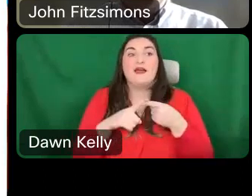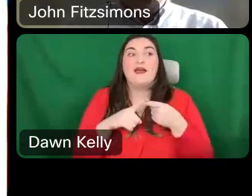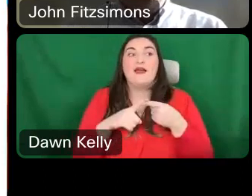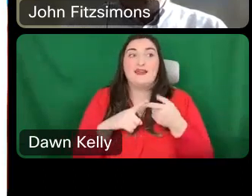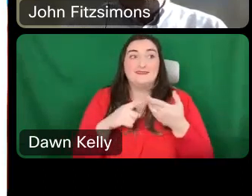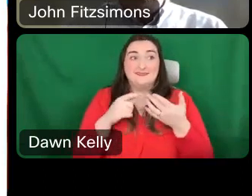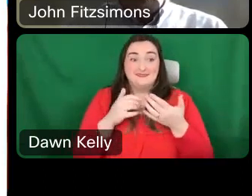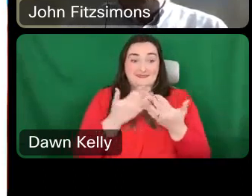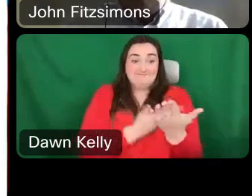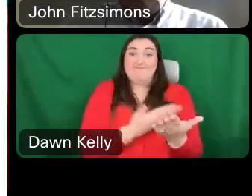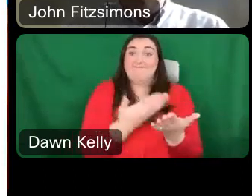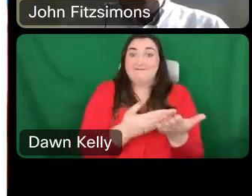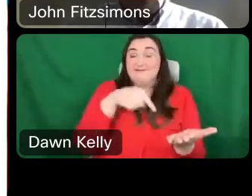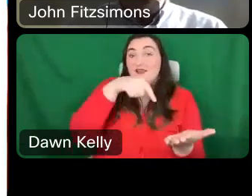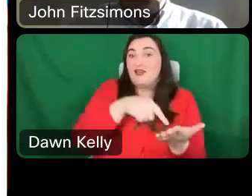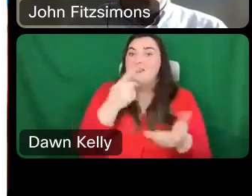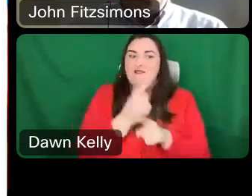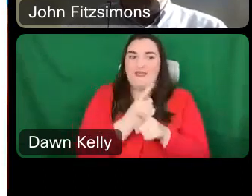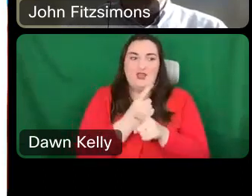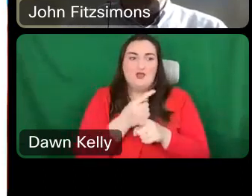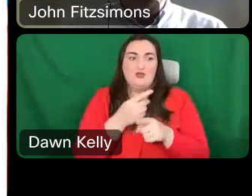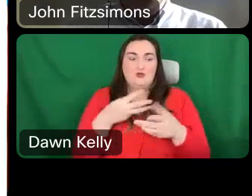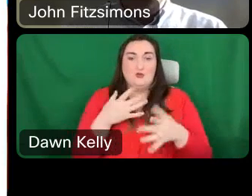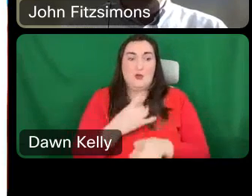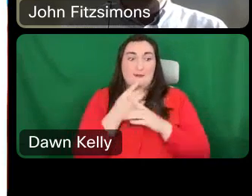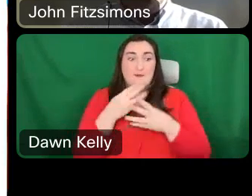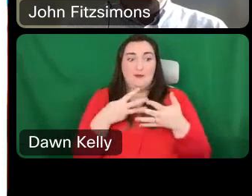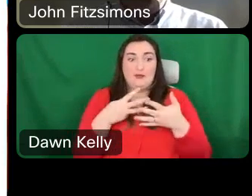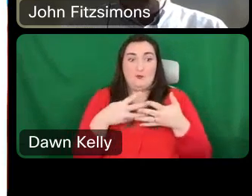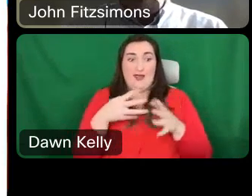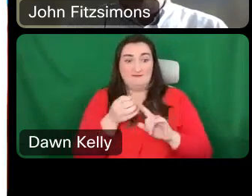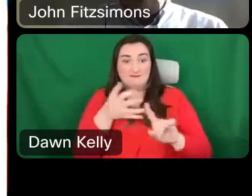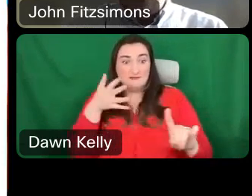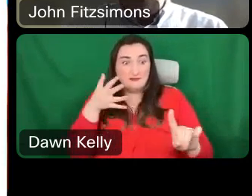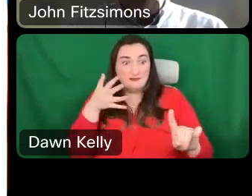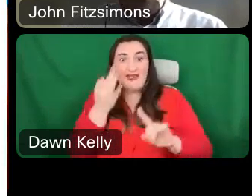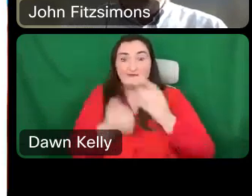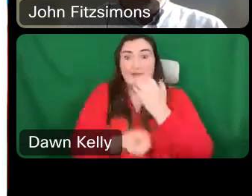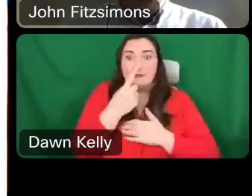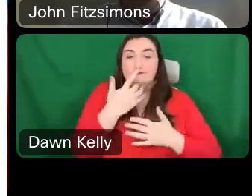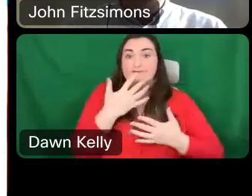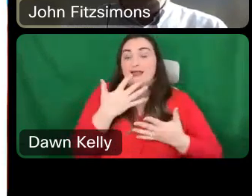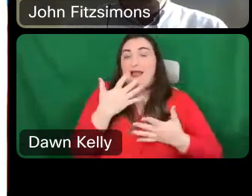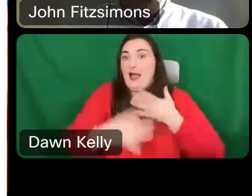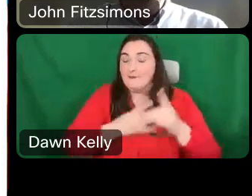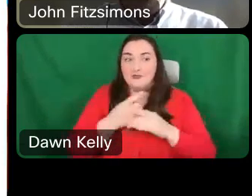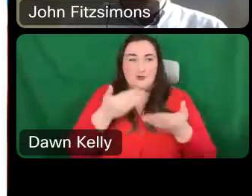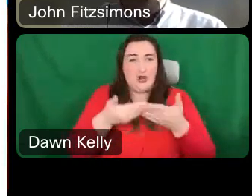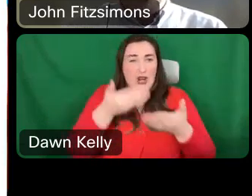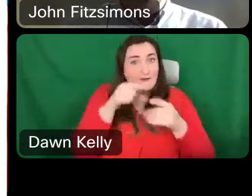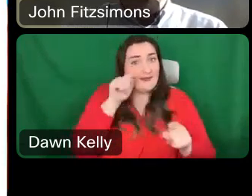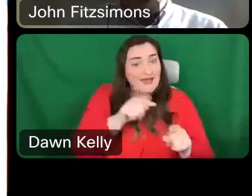Act is there to help us recognize when harm happens, to address it, to learn from it, to